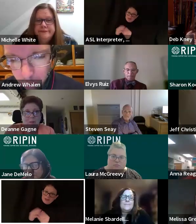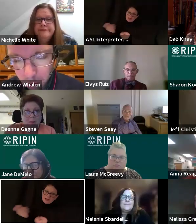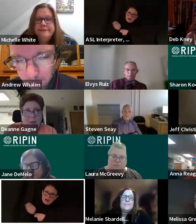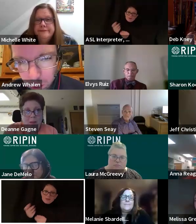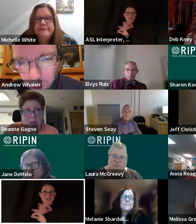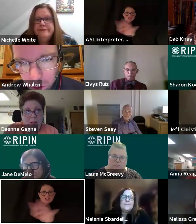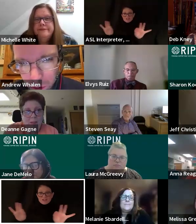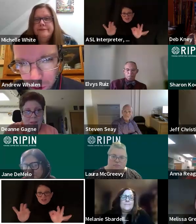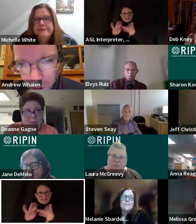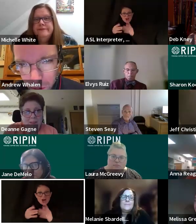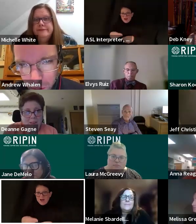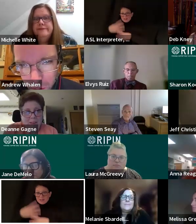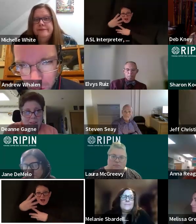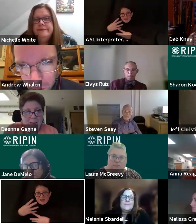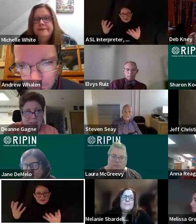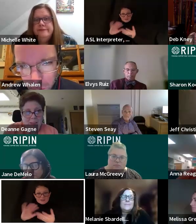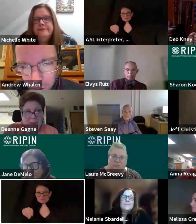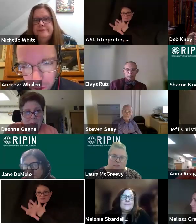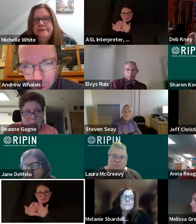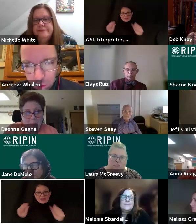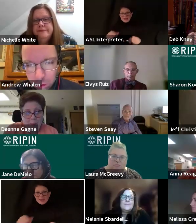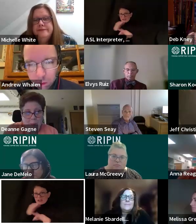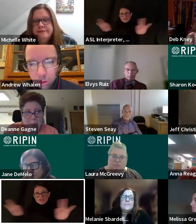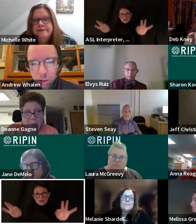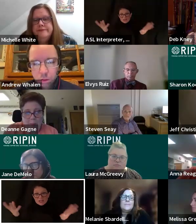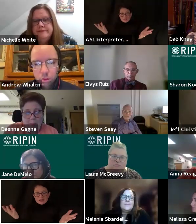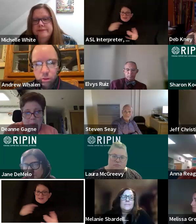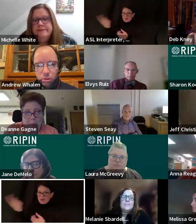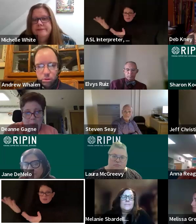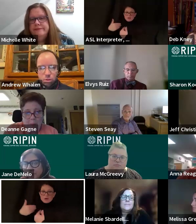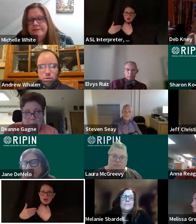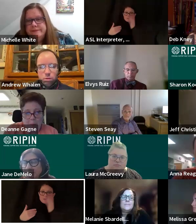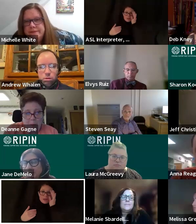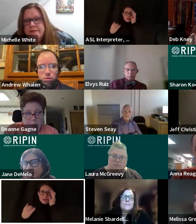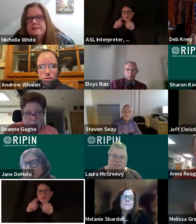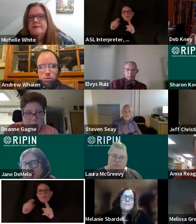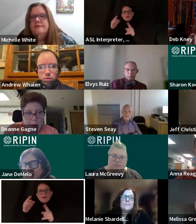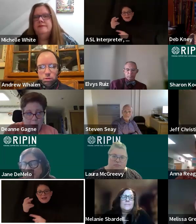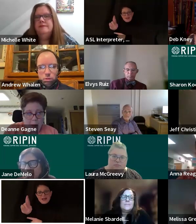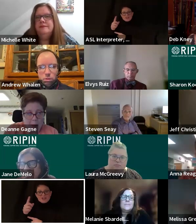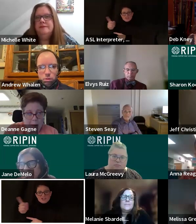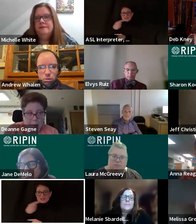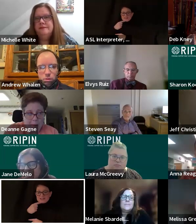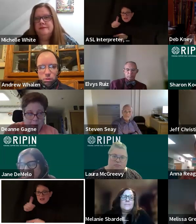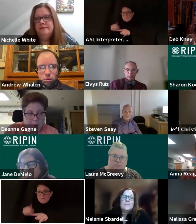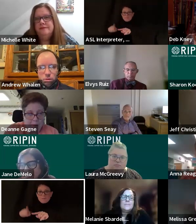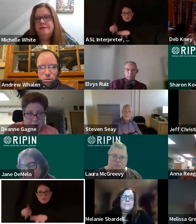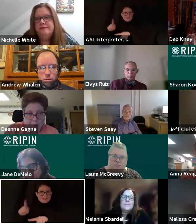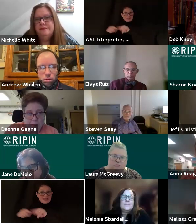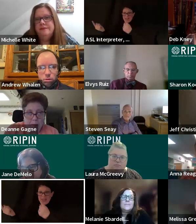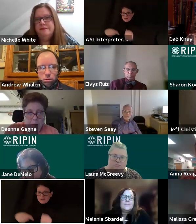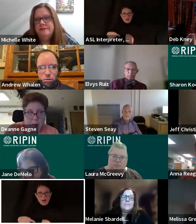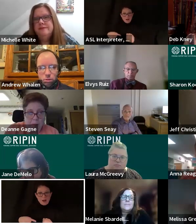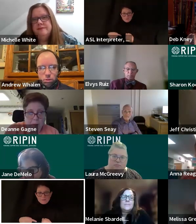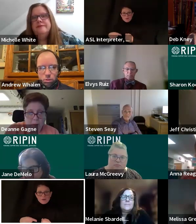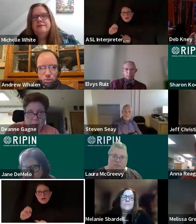It's free, it's online, it's, you know. Yep. But if they can't, like Heather just said, like the person that And Michelle you just can asked the go-